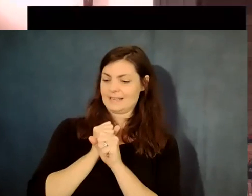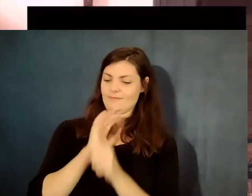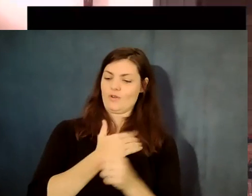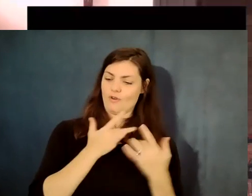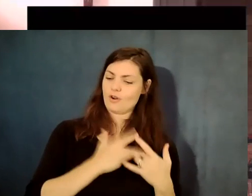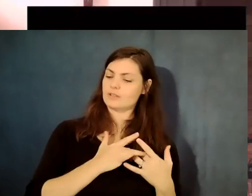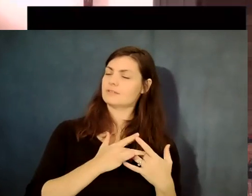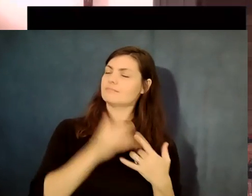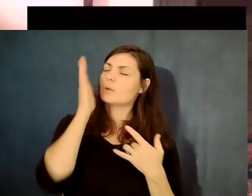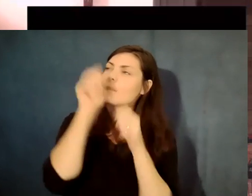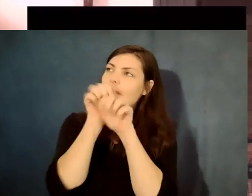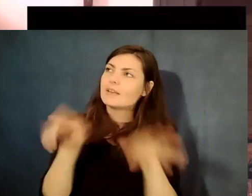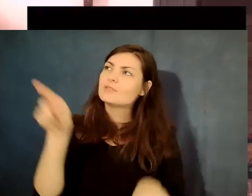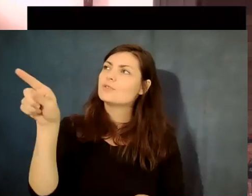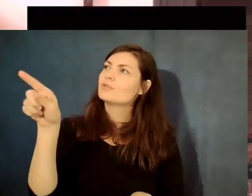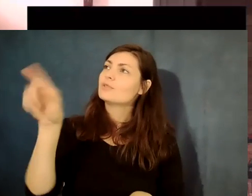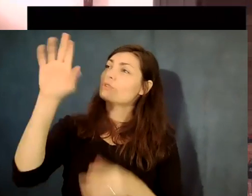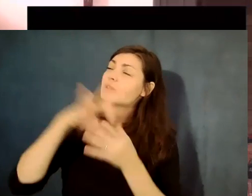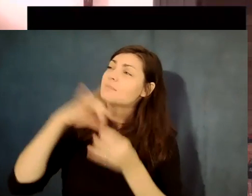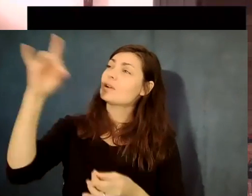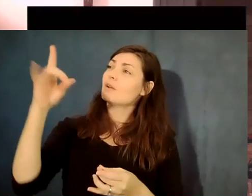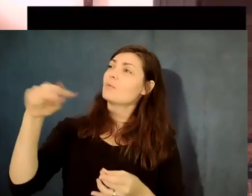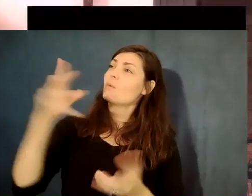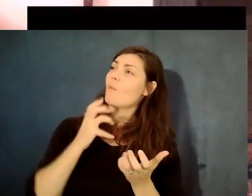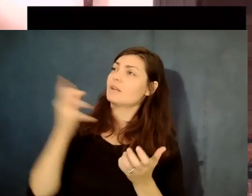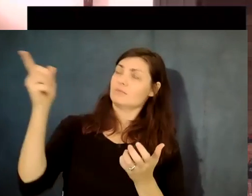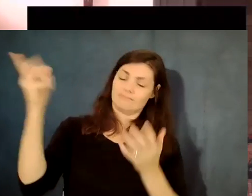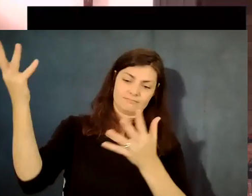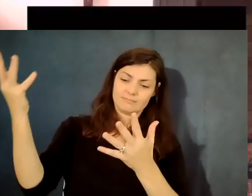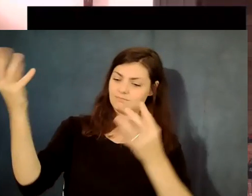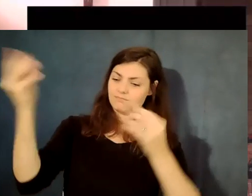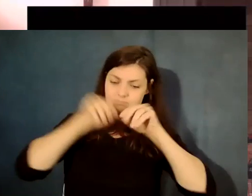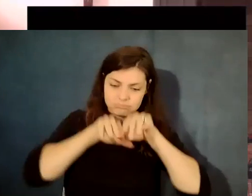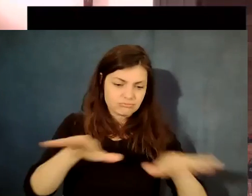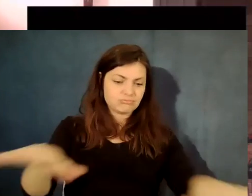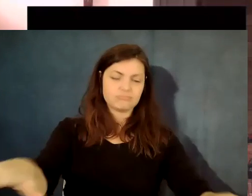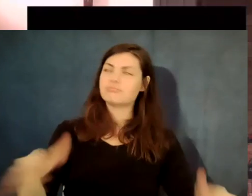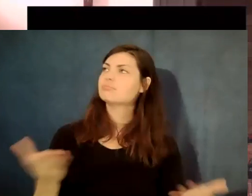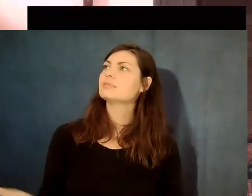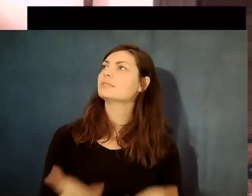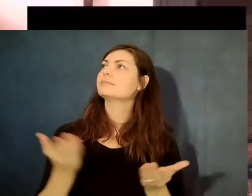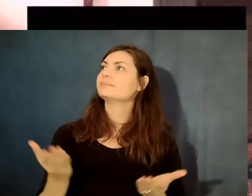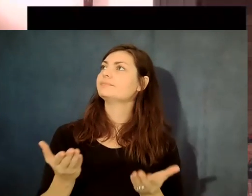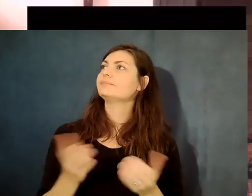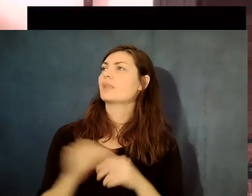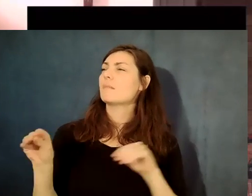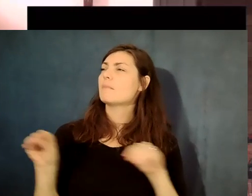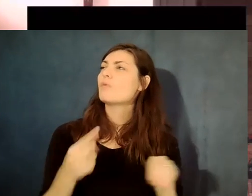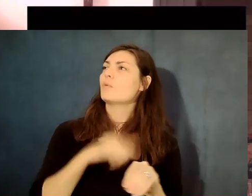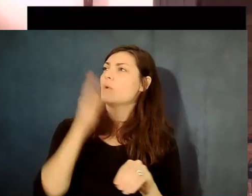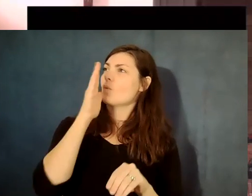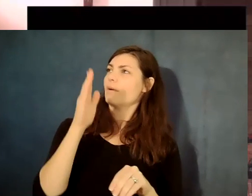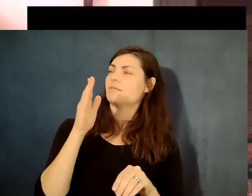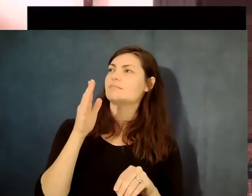Pour out your spirit in this place, Lord. Move in this place. I pray when we walk out the doors of this building, Lord, we would be